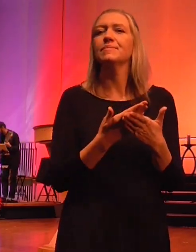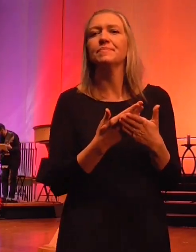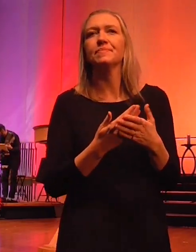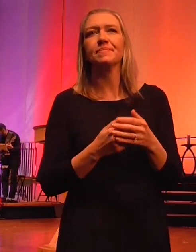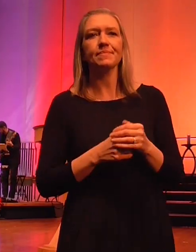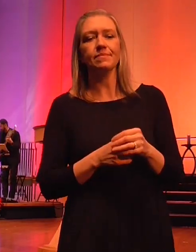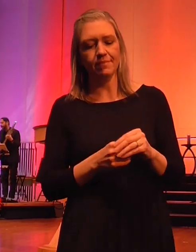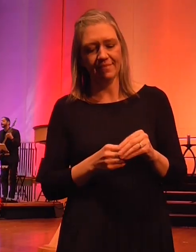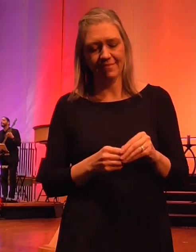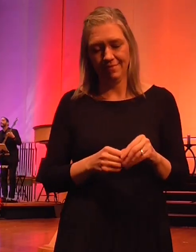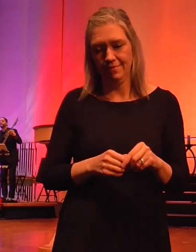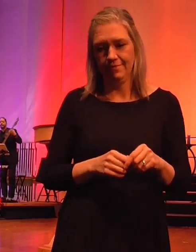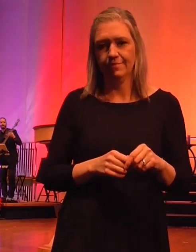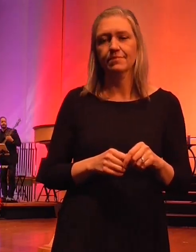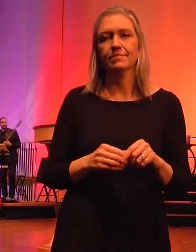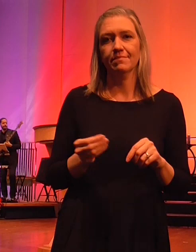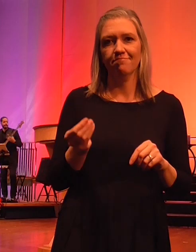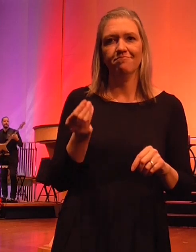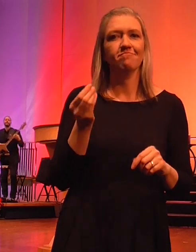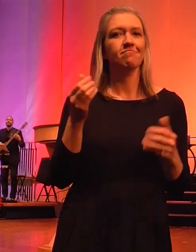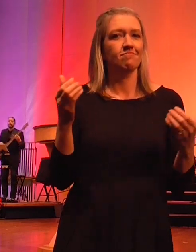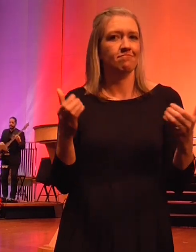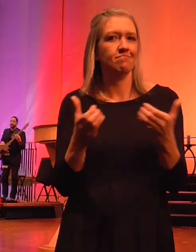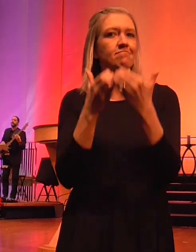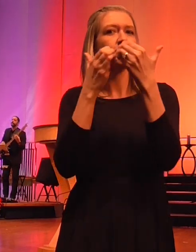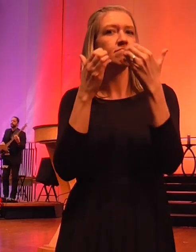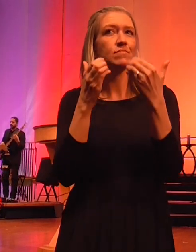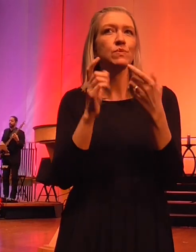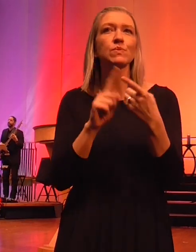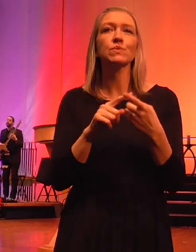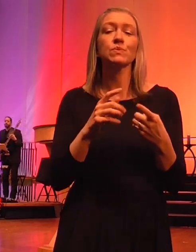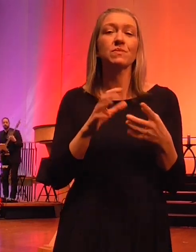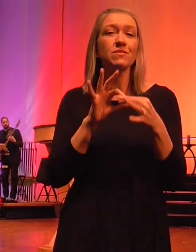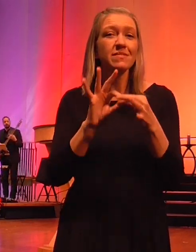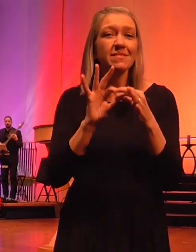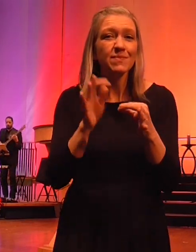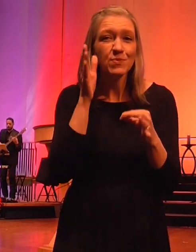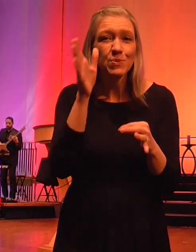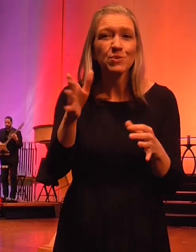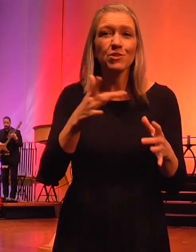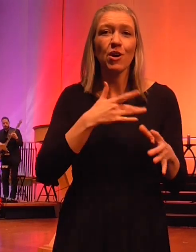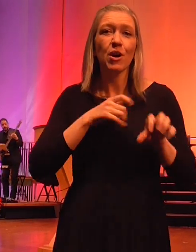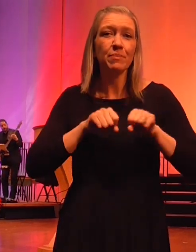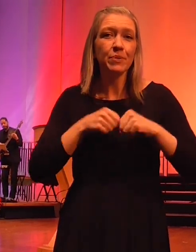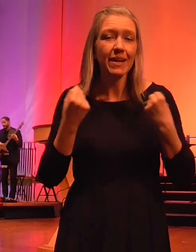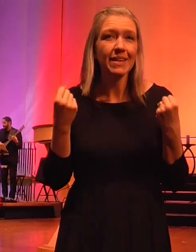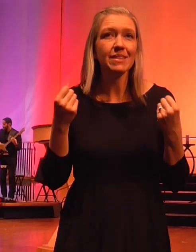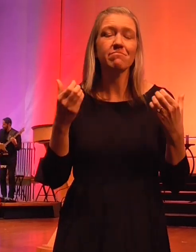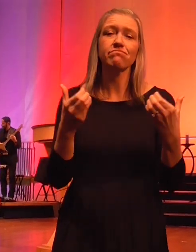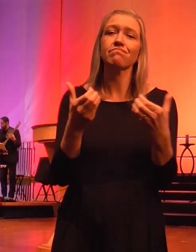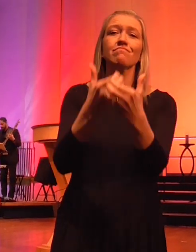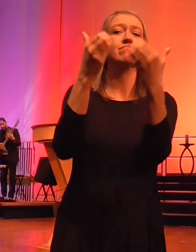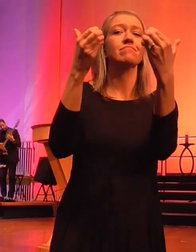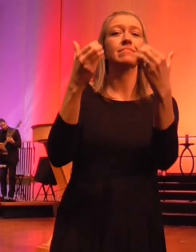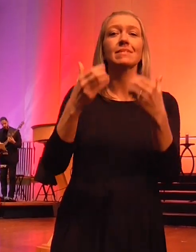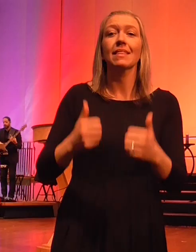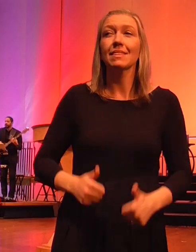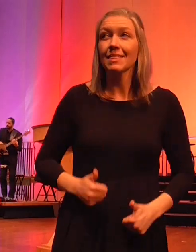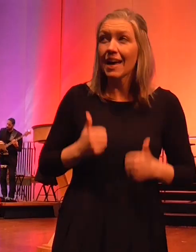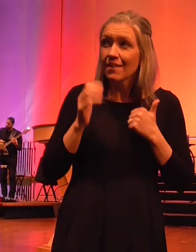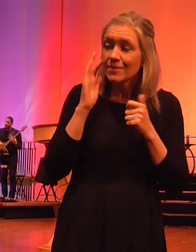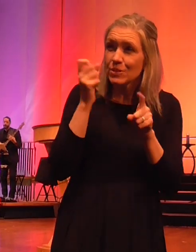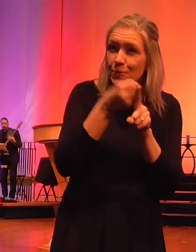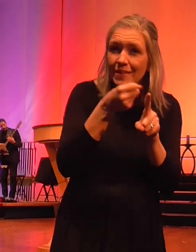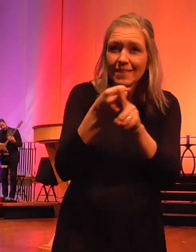all. And I toast you, here's to the hearts you're gonna bring. Here's to the lives you're